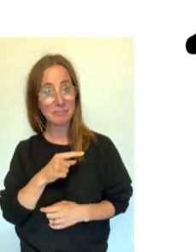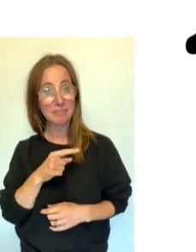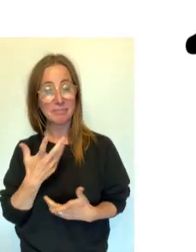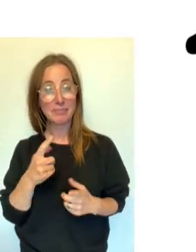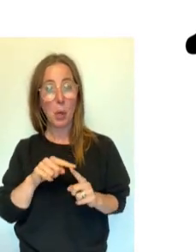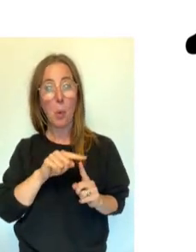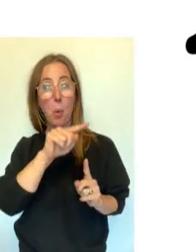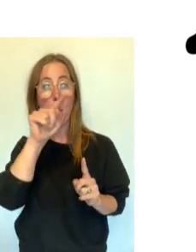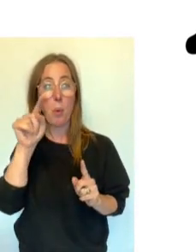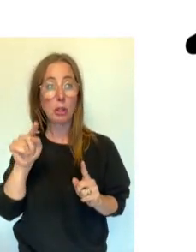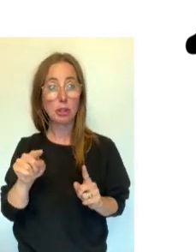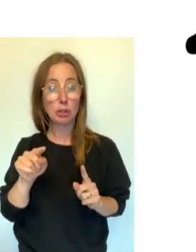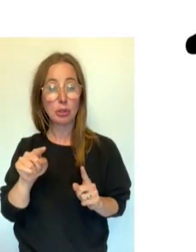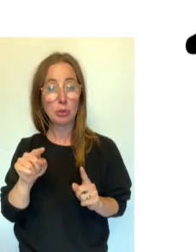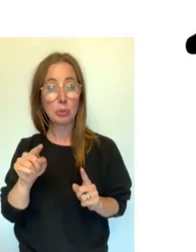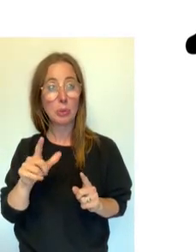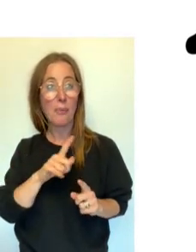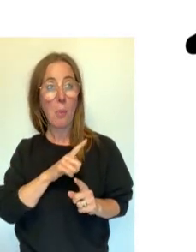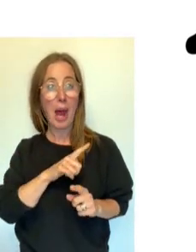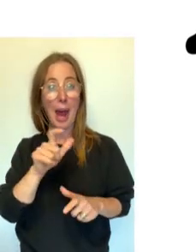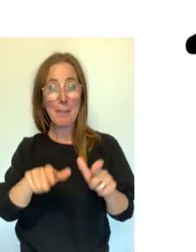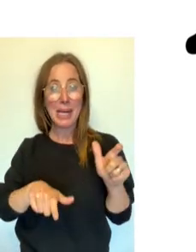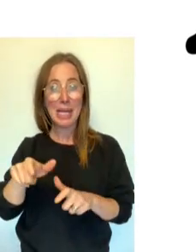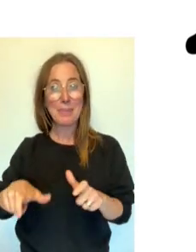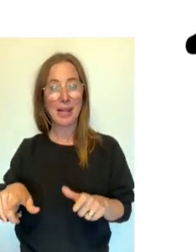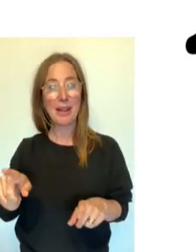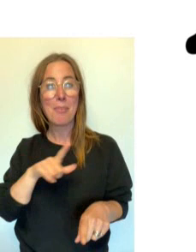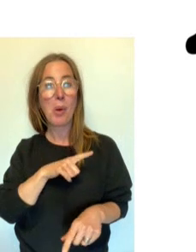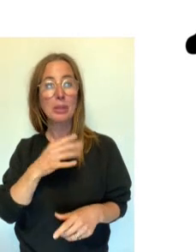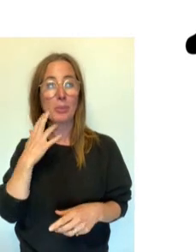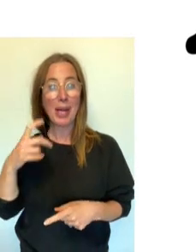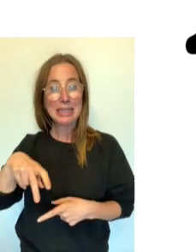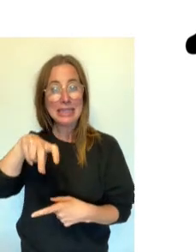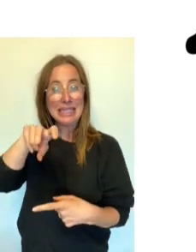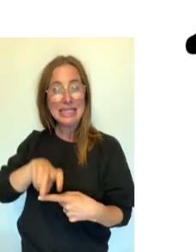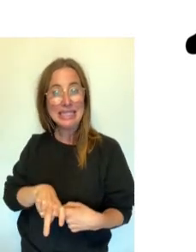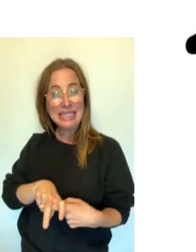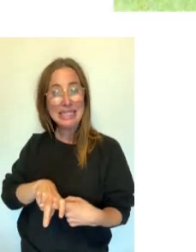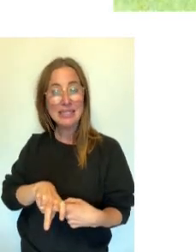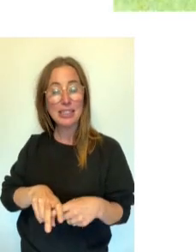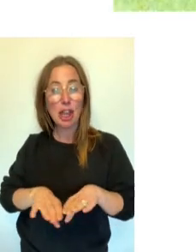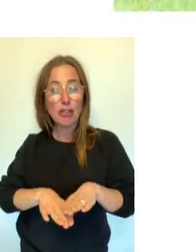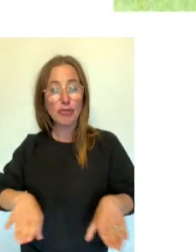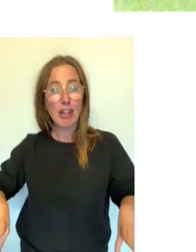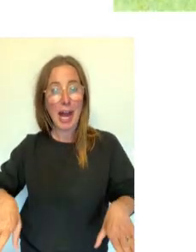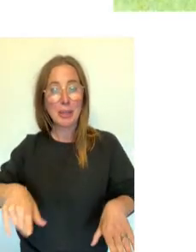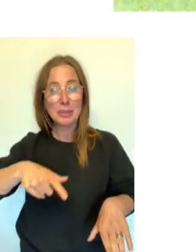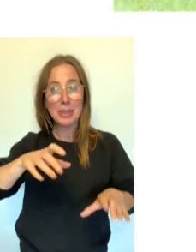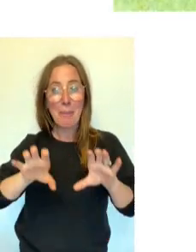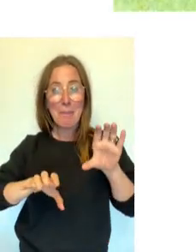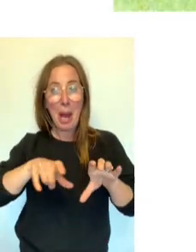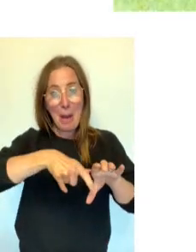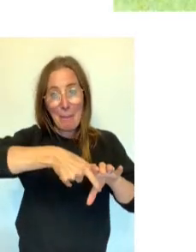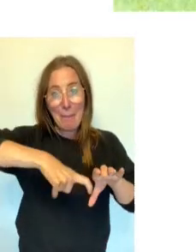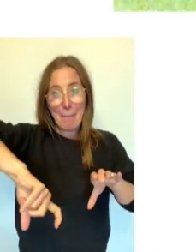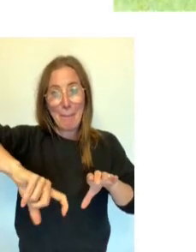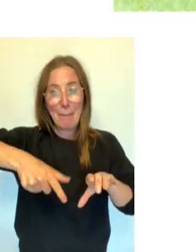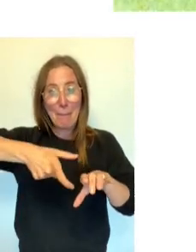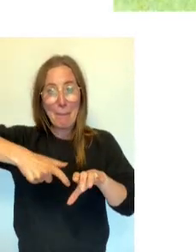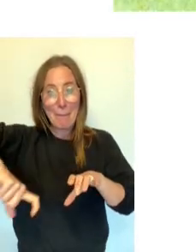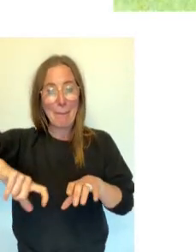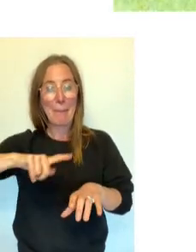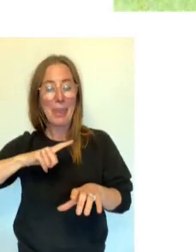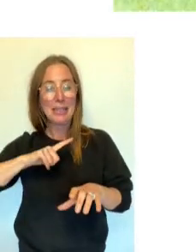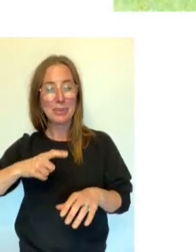would make in the soft ground when they sit down, as they might do around a campfire or waterhole. The symbol for a person